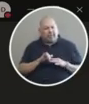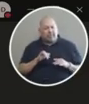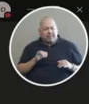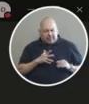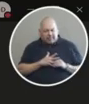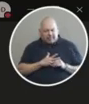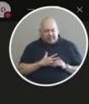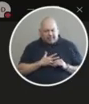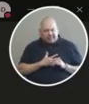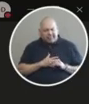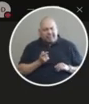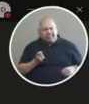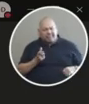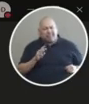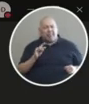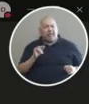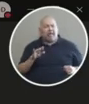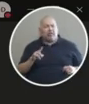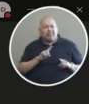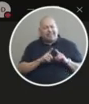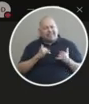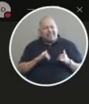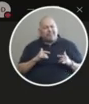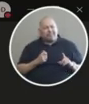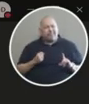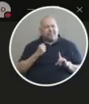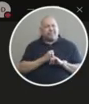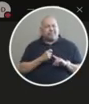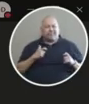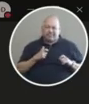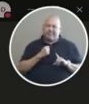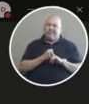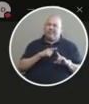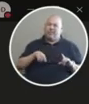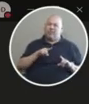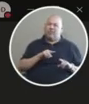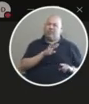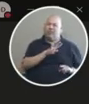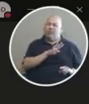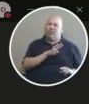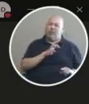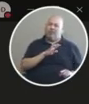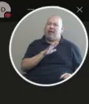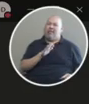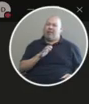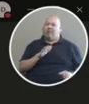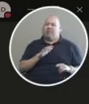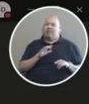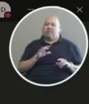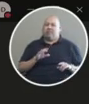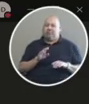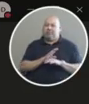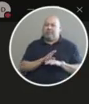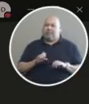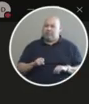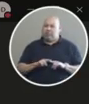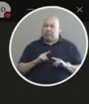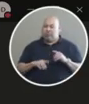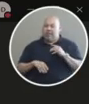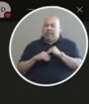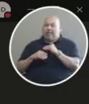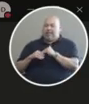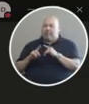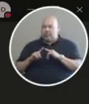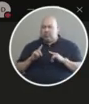being minor, but it's still a tremendous impact to these 400 or 500 businesses potentially. Once you add it